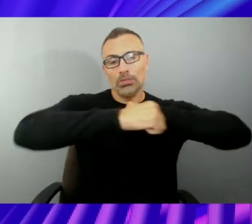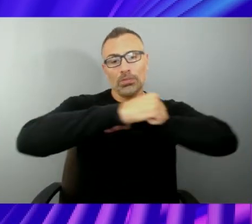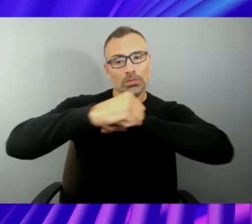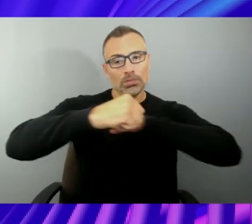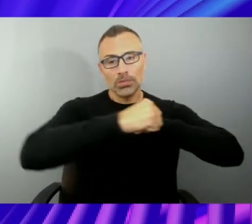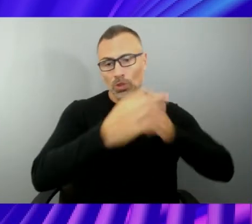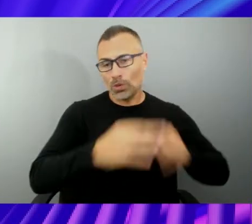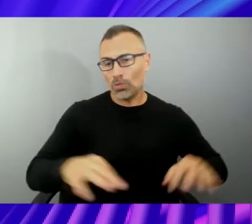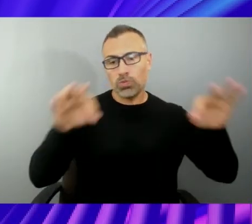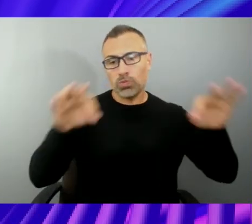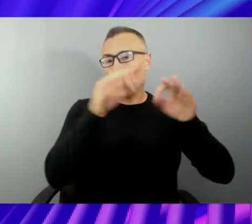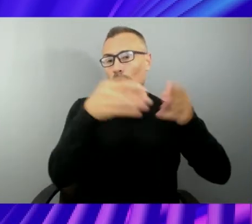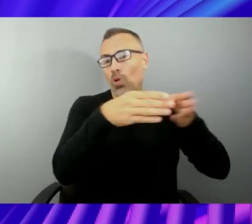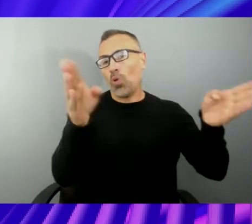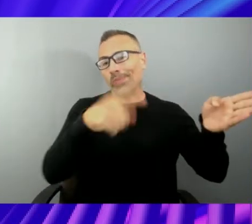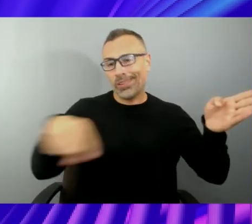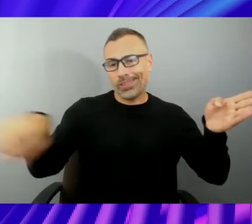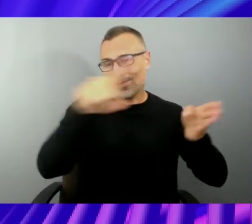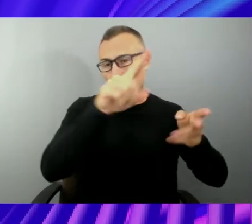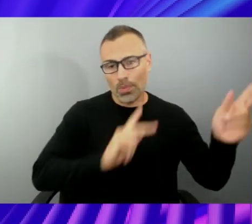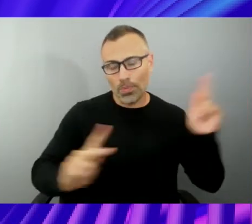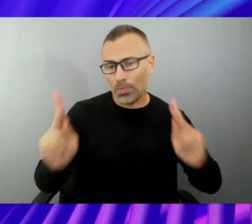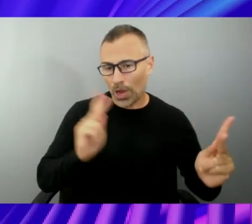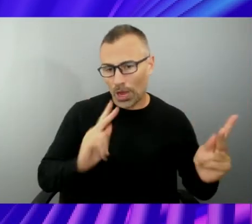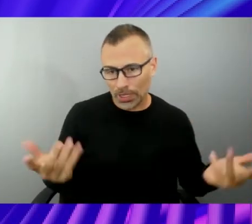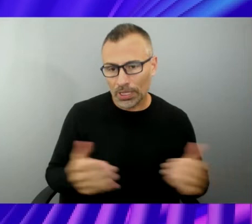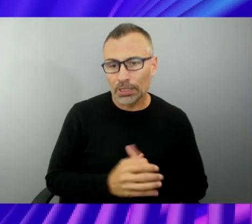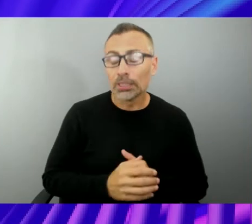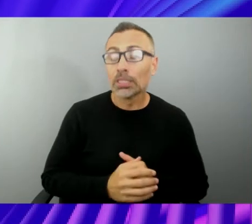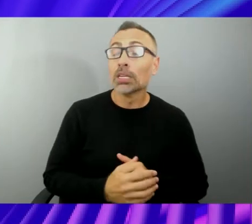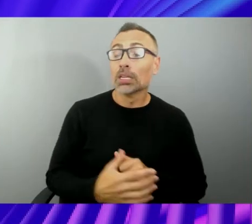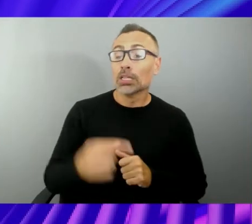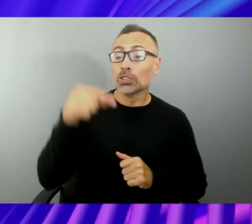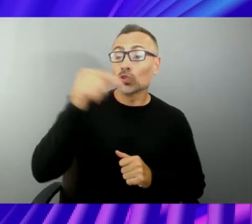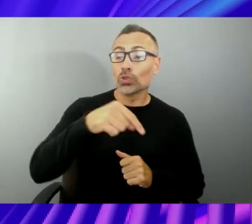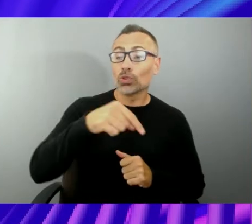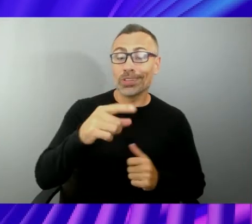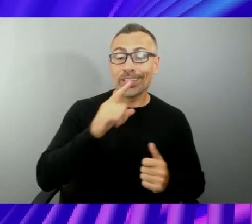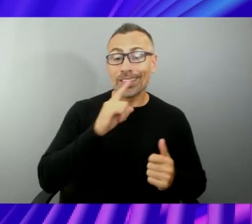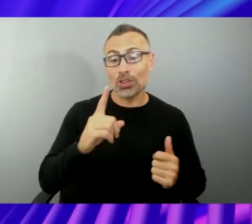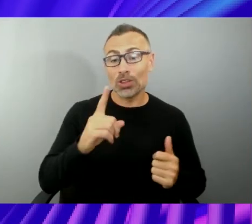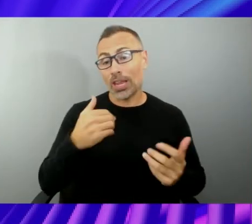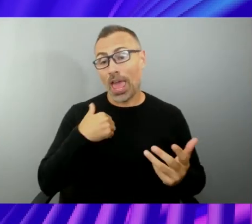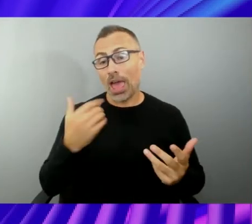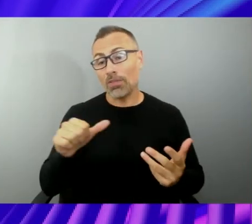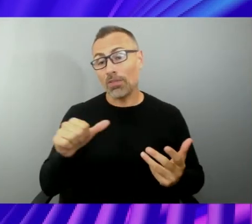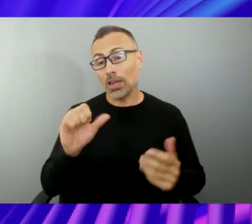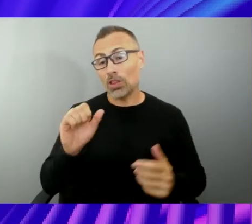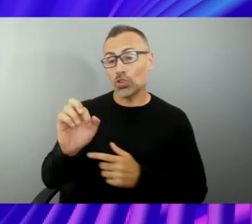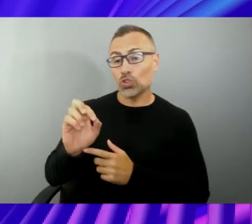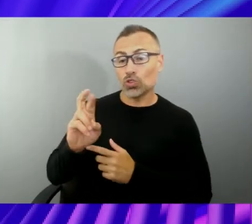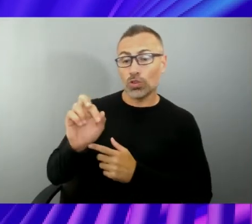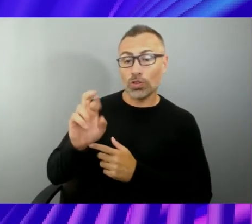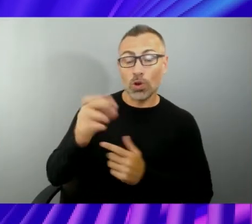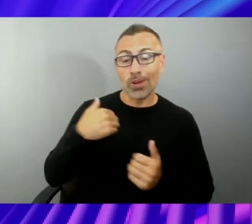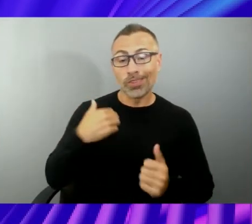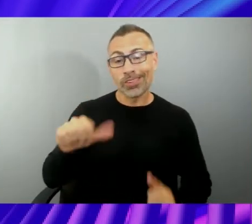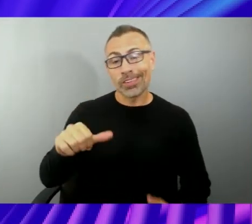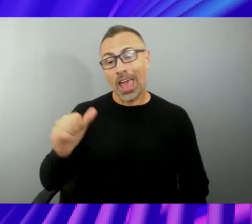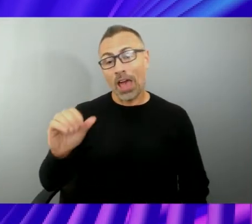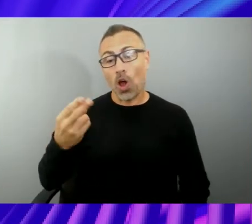right? Yeah. That's the reason. It's kind of a jump server which you can create like a bastion host kind of a thing. From there, you can access the